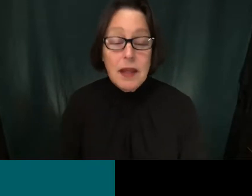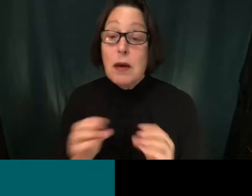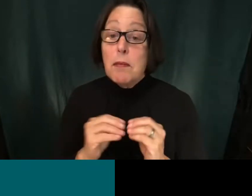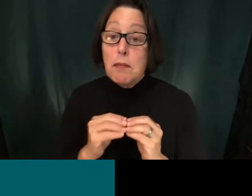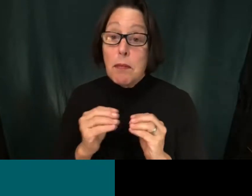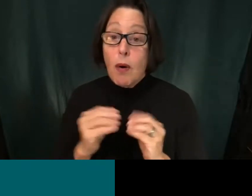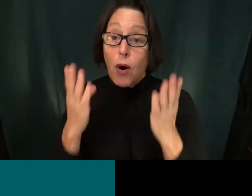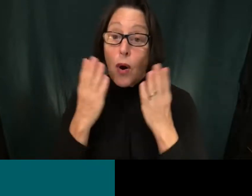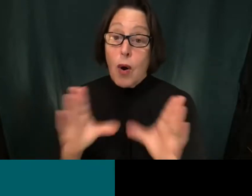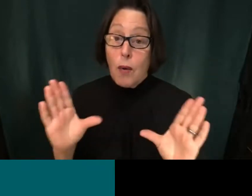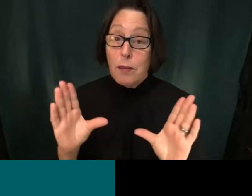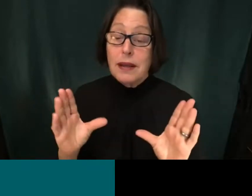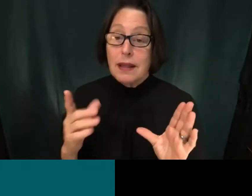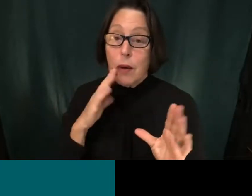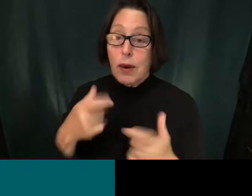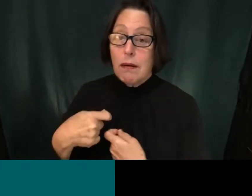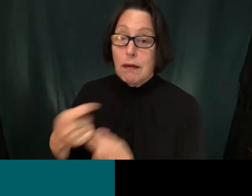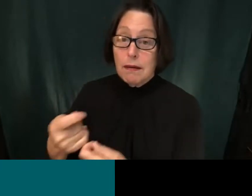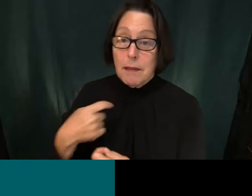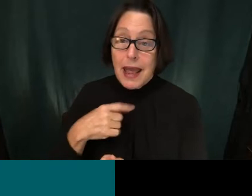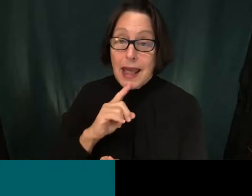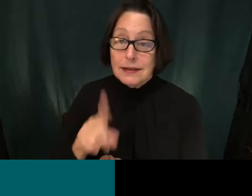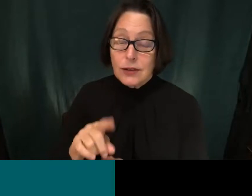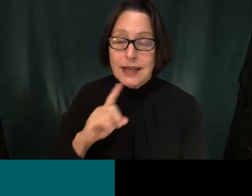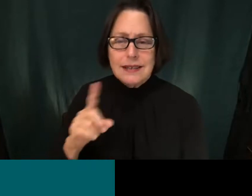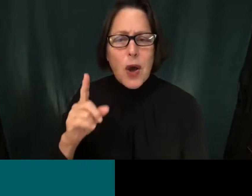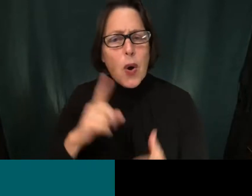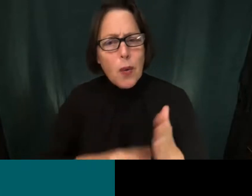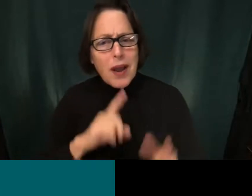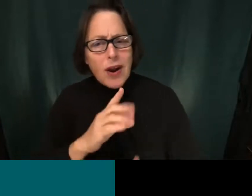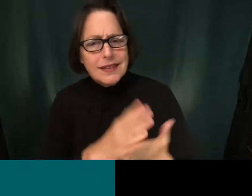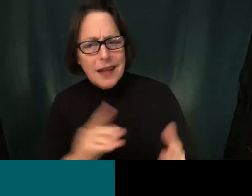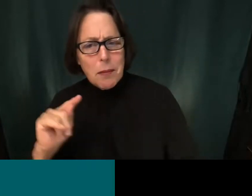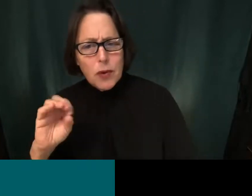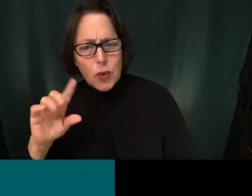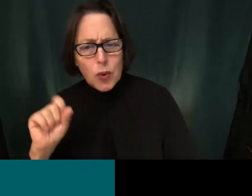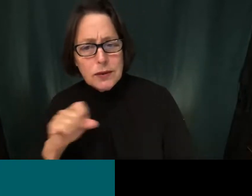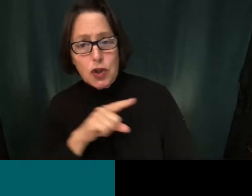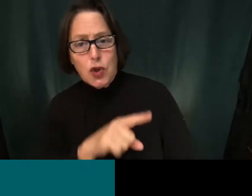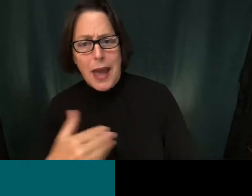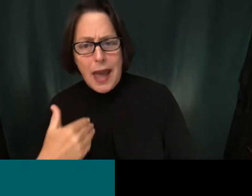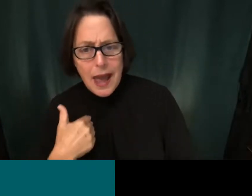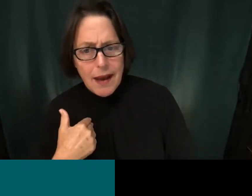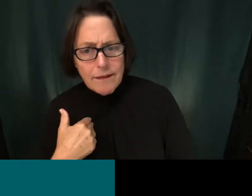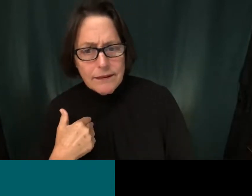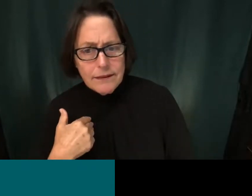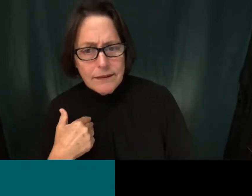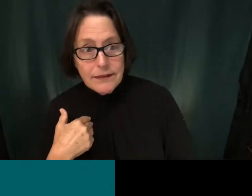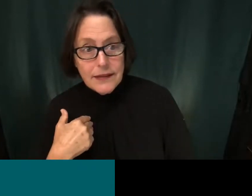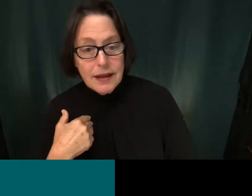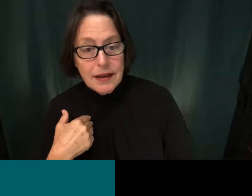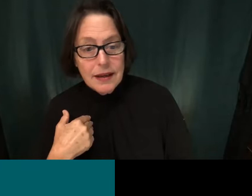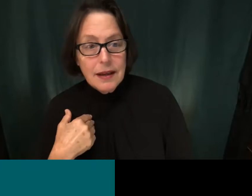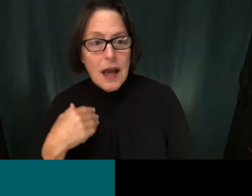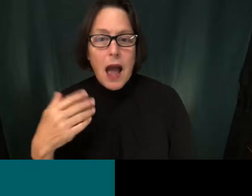that would sort of draw out my answer would be, what are some tools that you have? And so I just